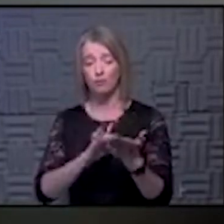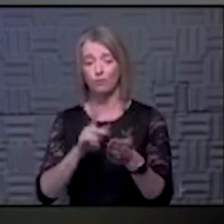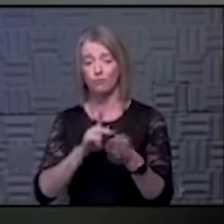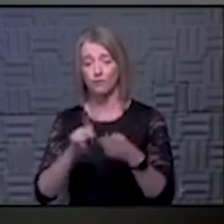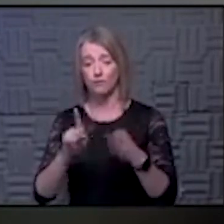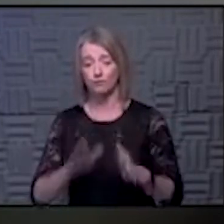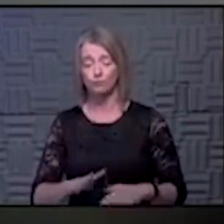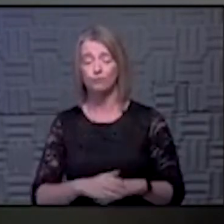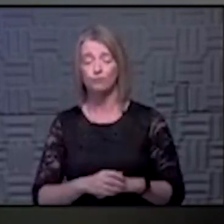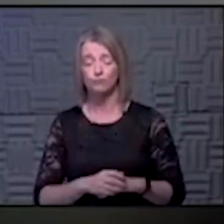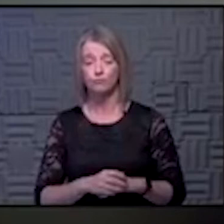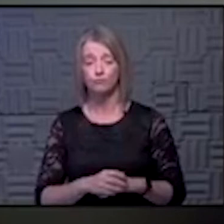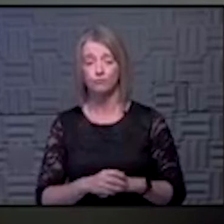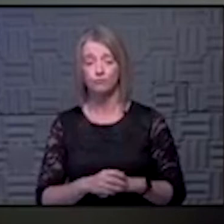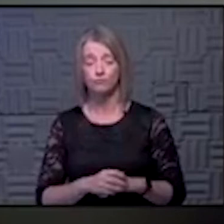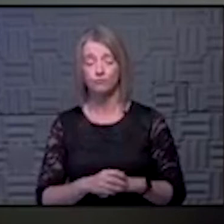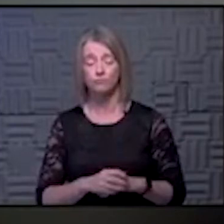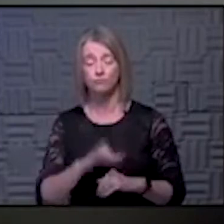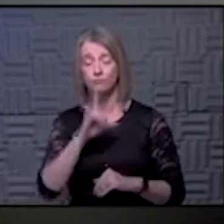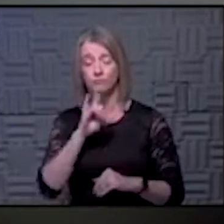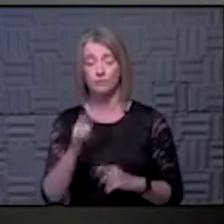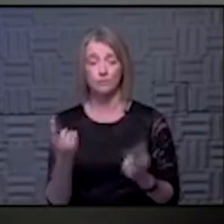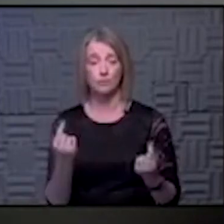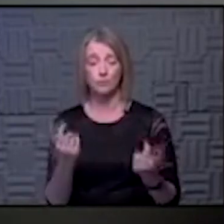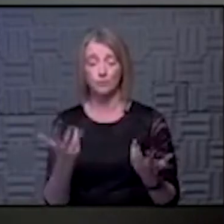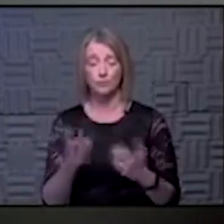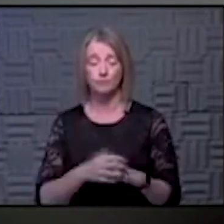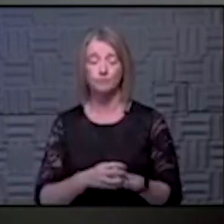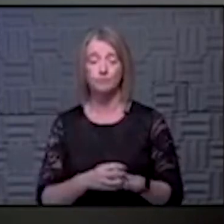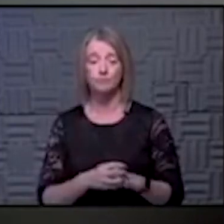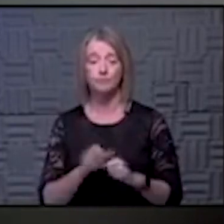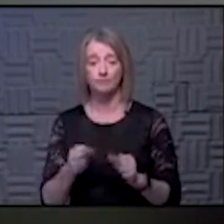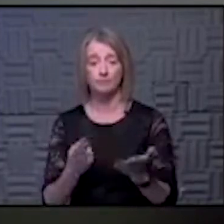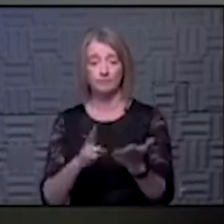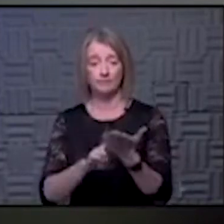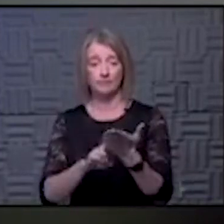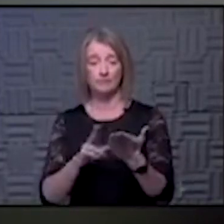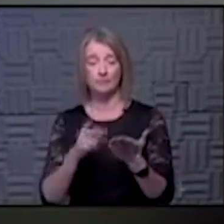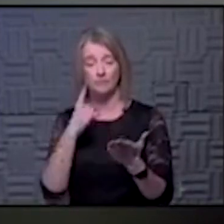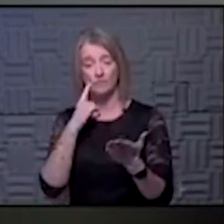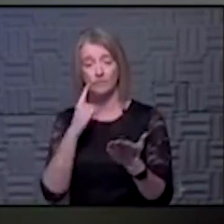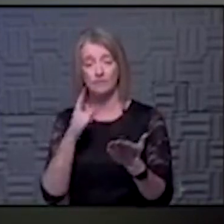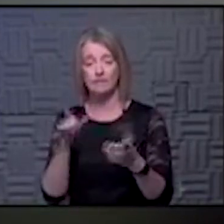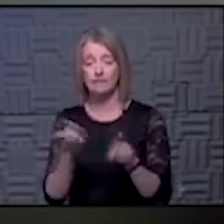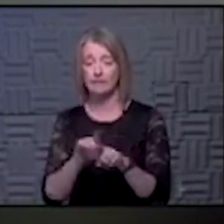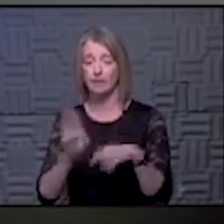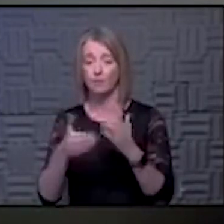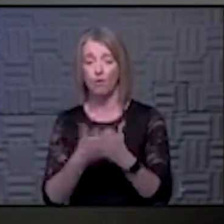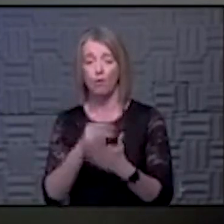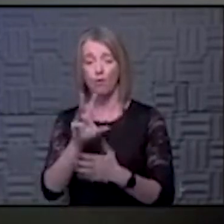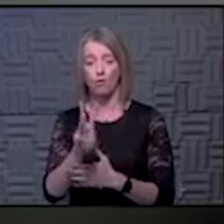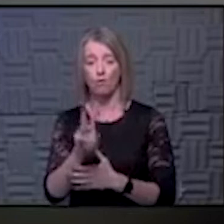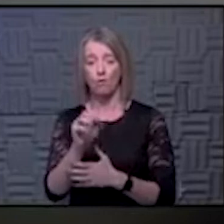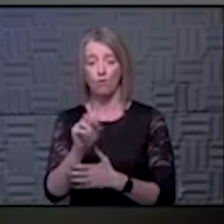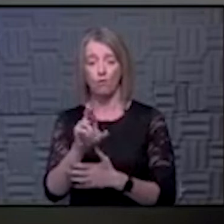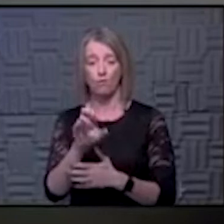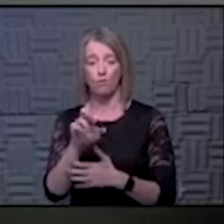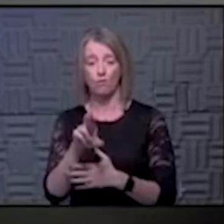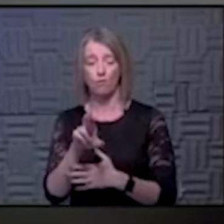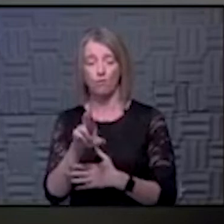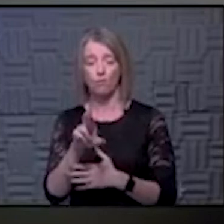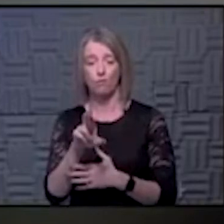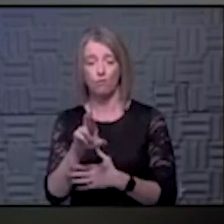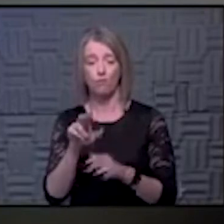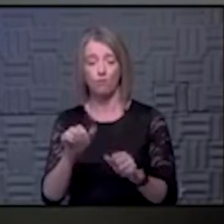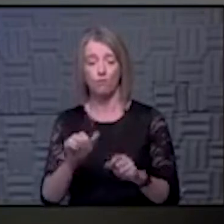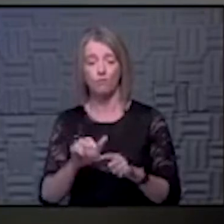And so really what they are able to do now is they're able to sign up for the same things all of our other warriors are. They are able to